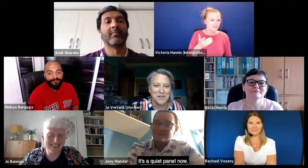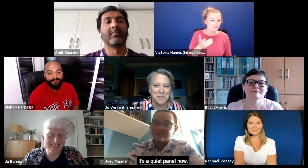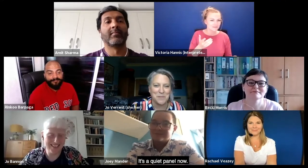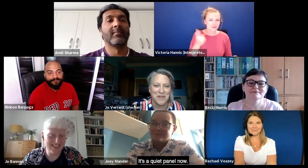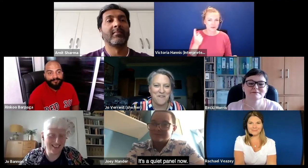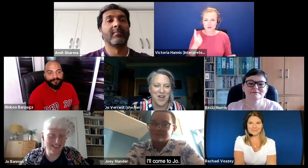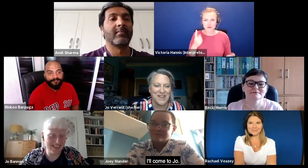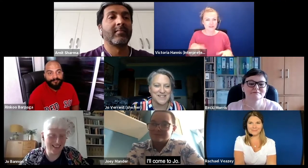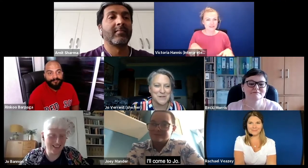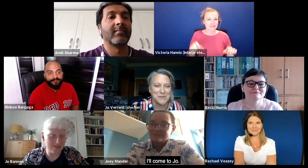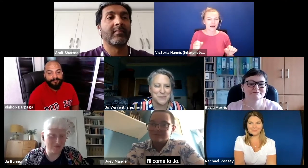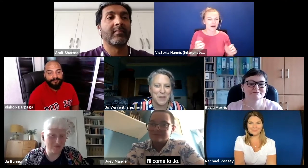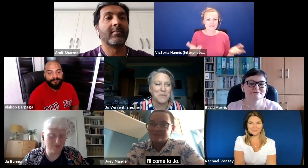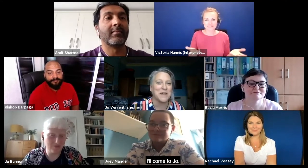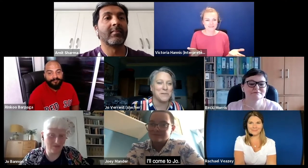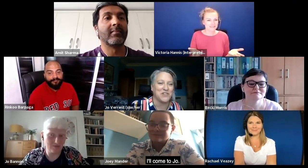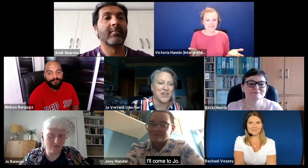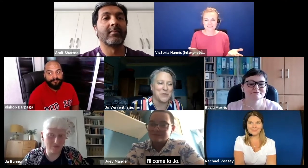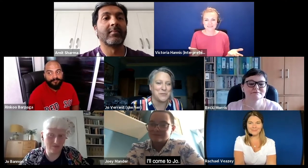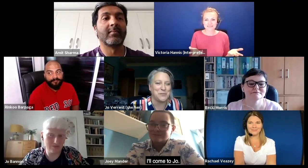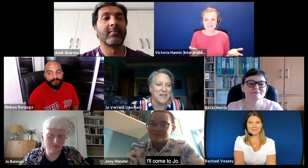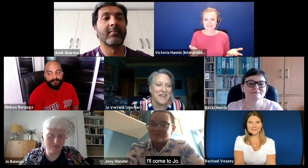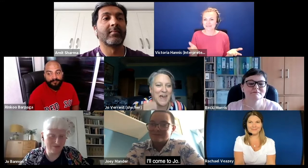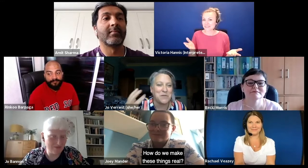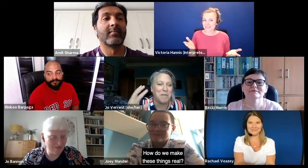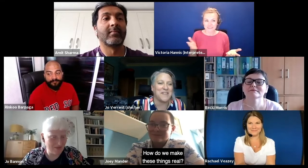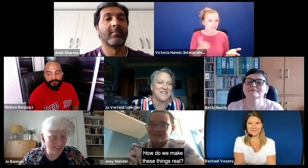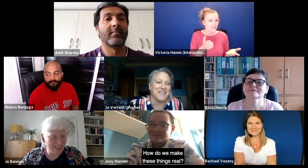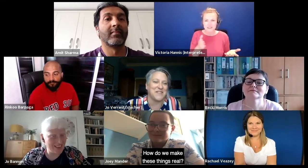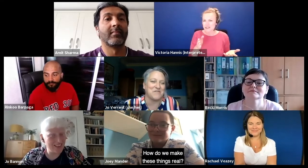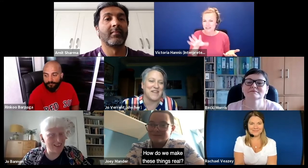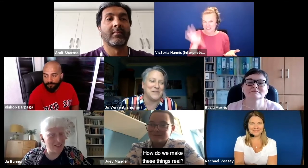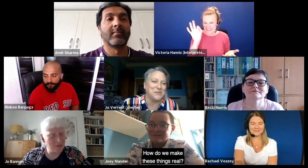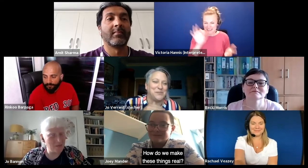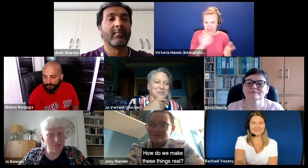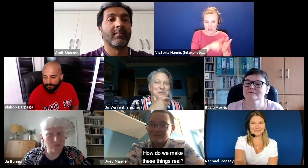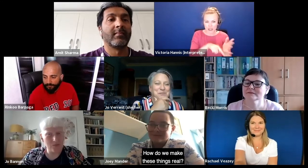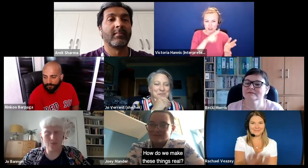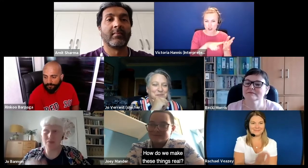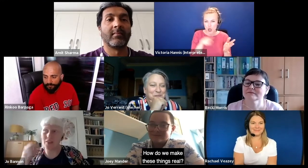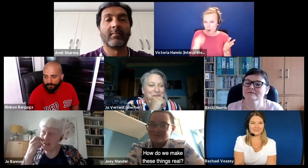Who's going to speak first? I'm going to come to Jo. How do we make these things real?